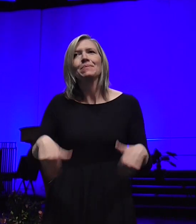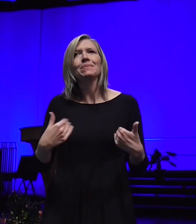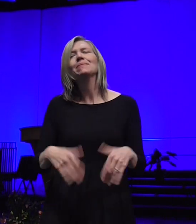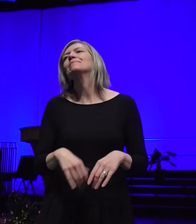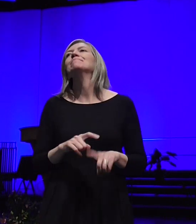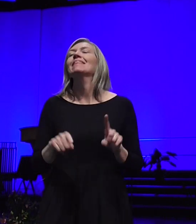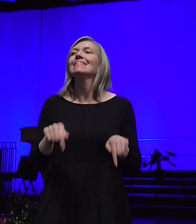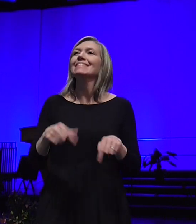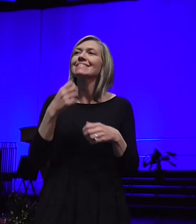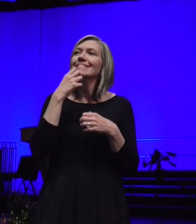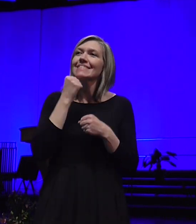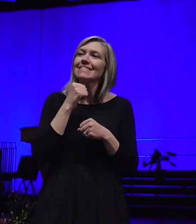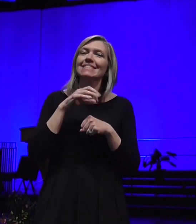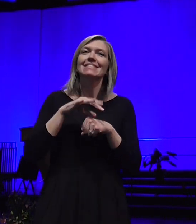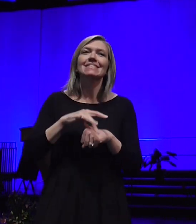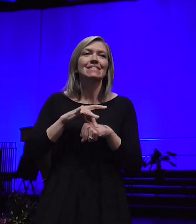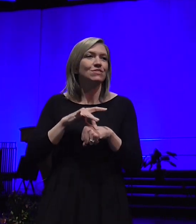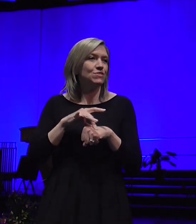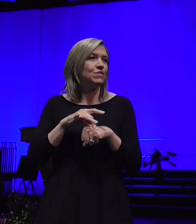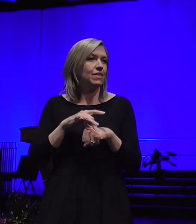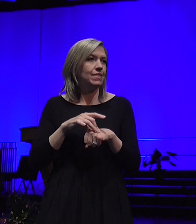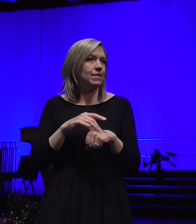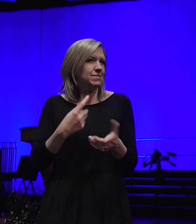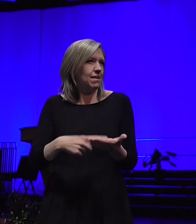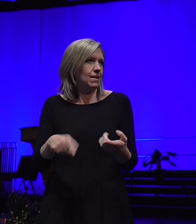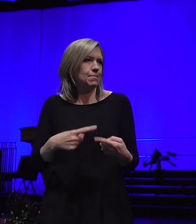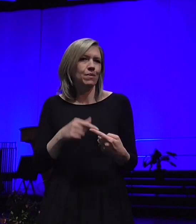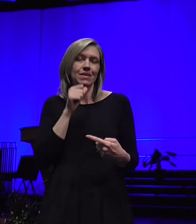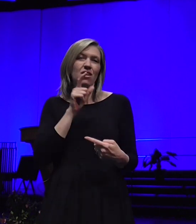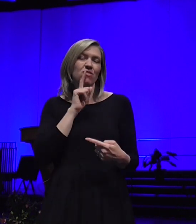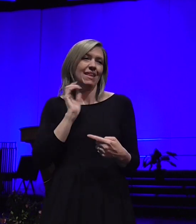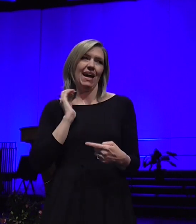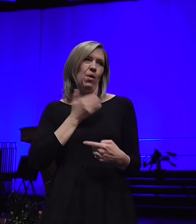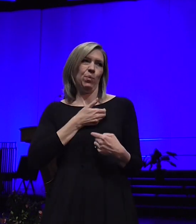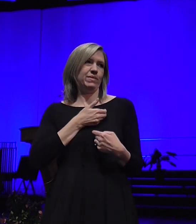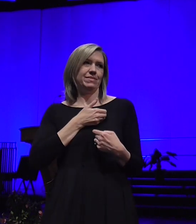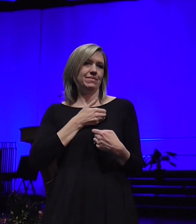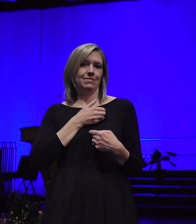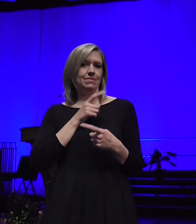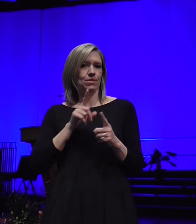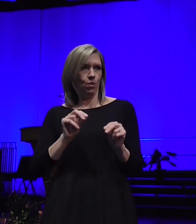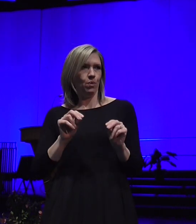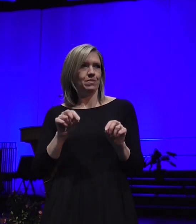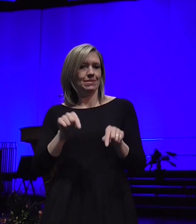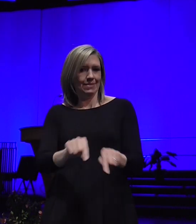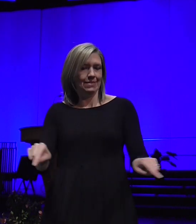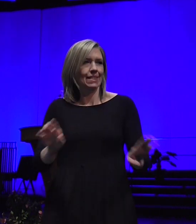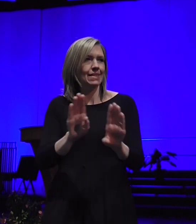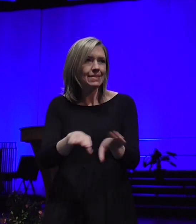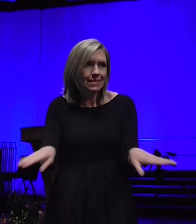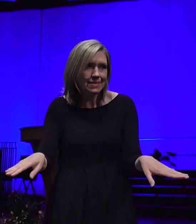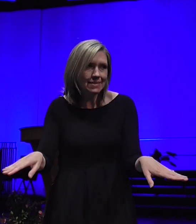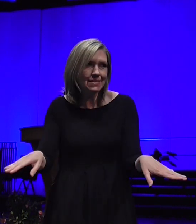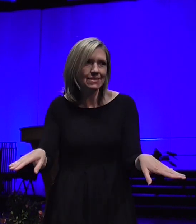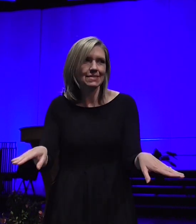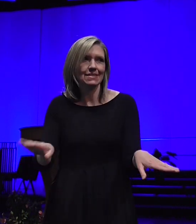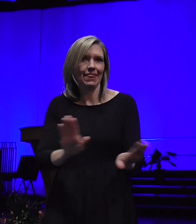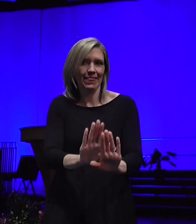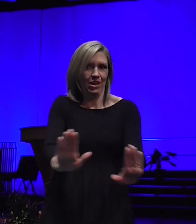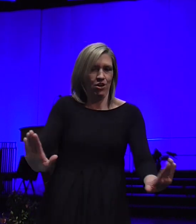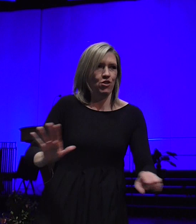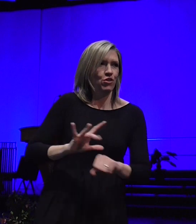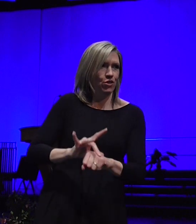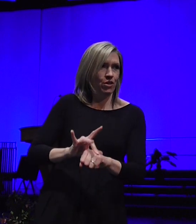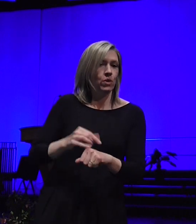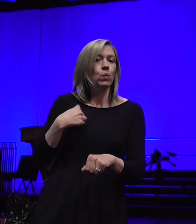But this sacred earth we're talking about this morning, it isn't really ours. It belongs to our kids and our grandkids. And we're just